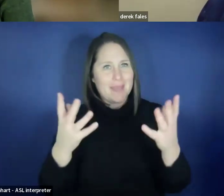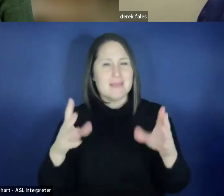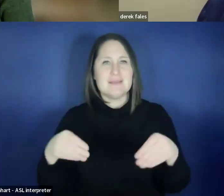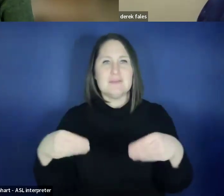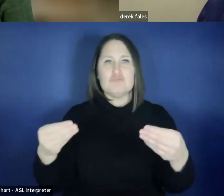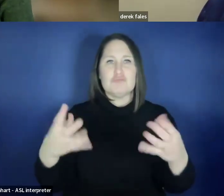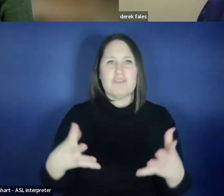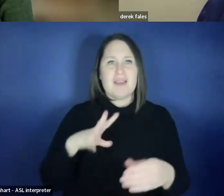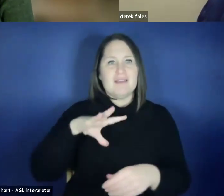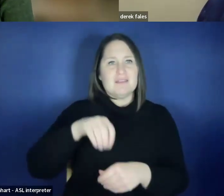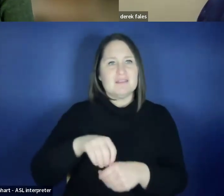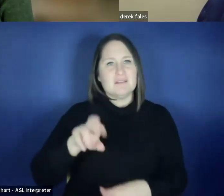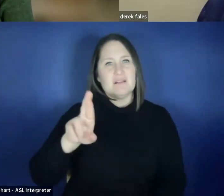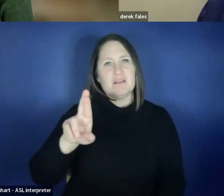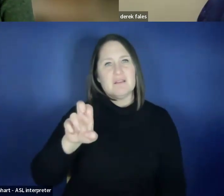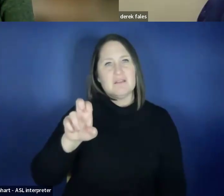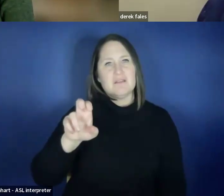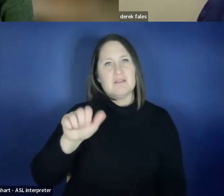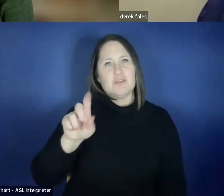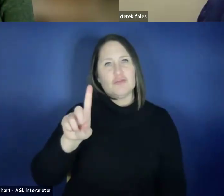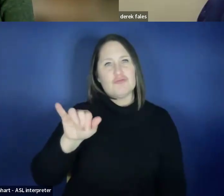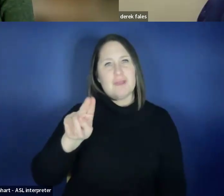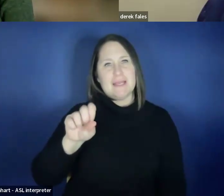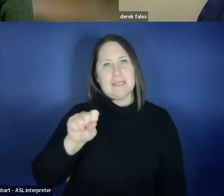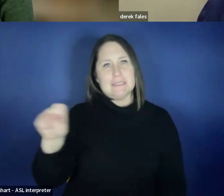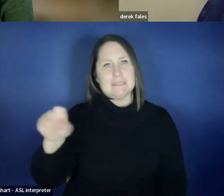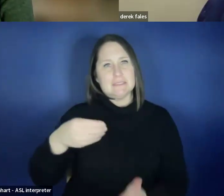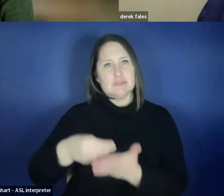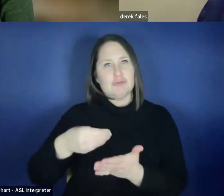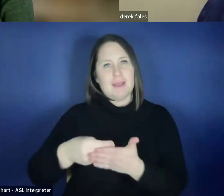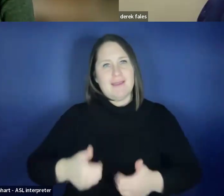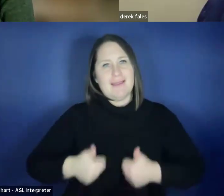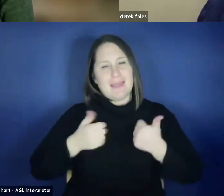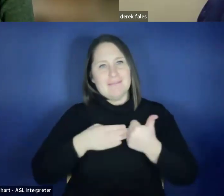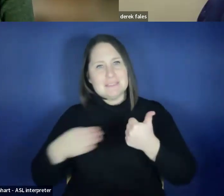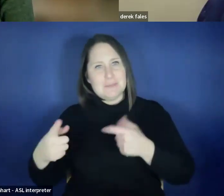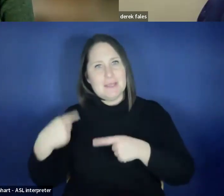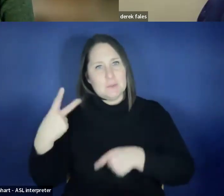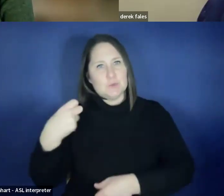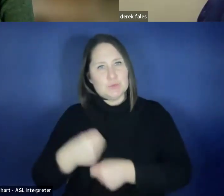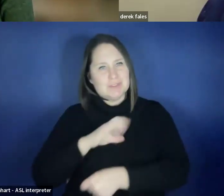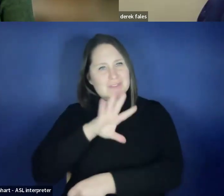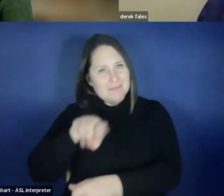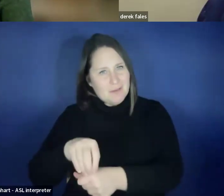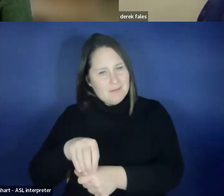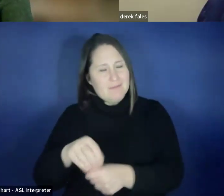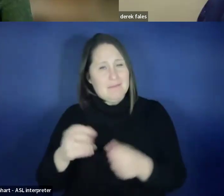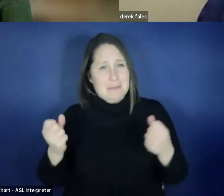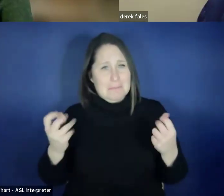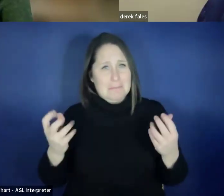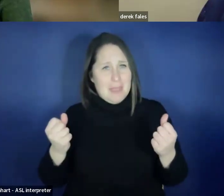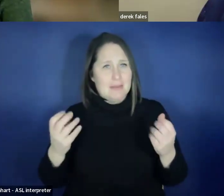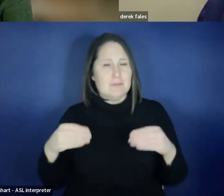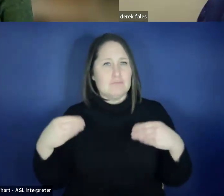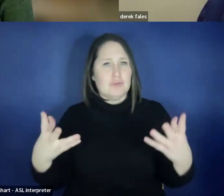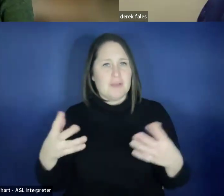in our readiness grants for Lifespan for about 2 years. And many of those providers did a lot of work